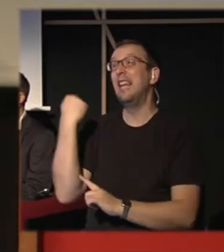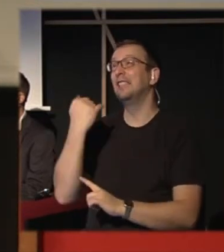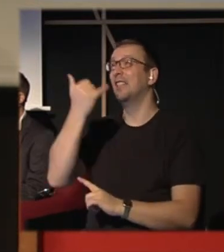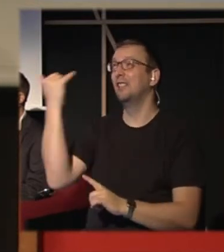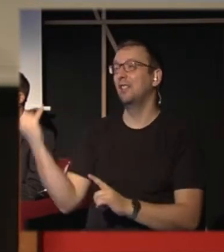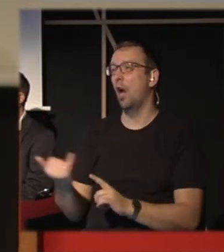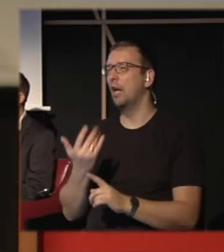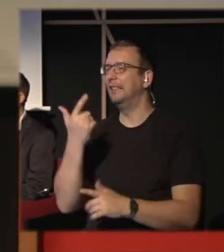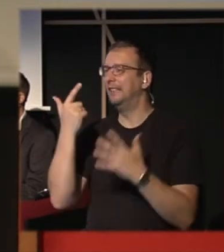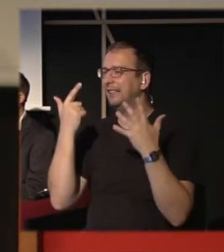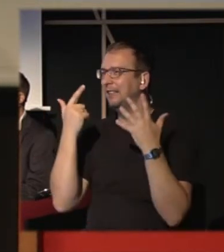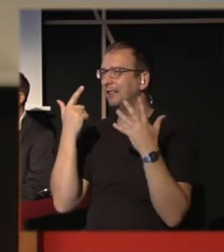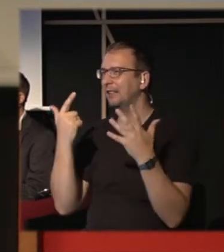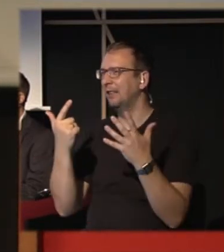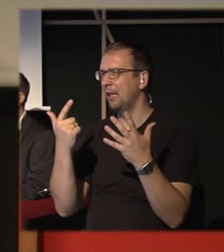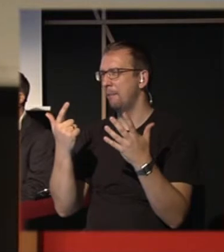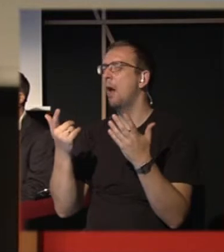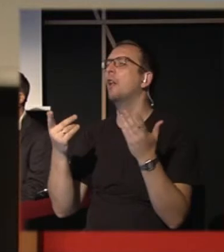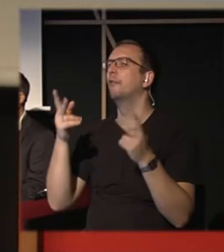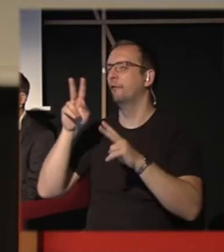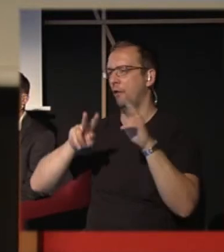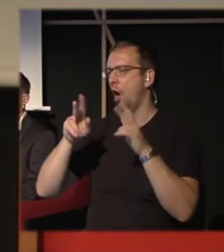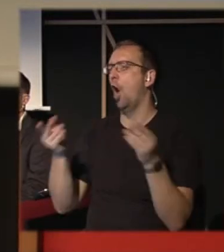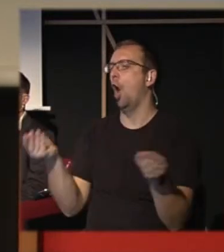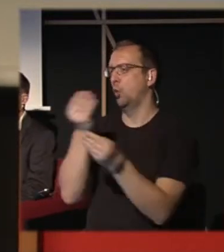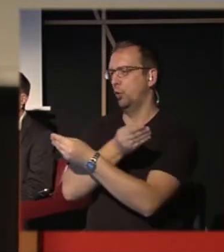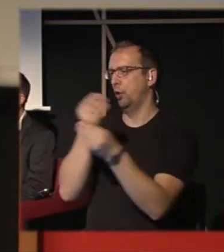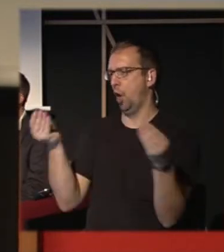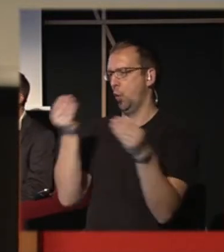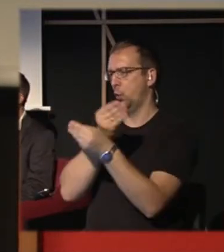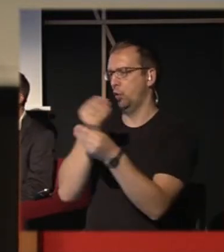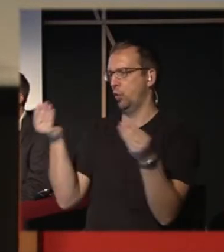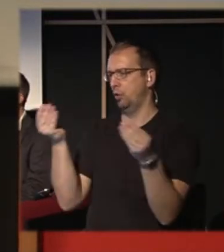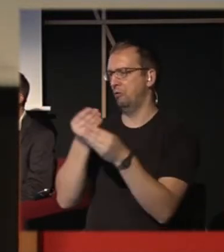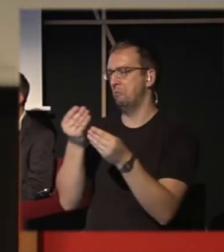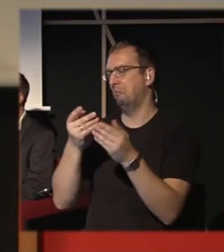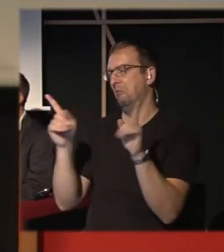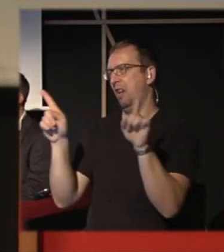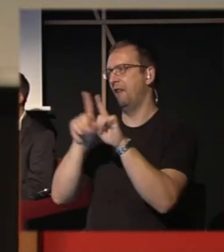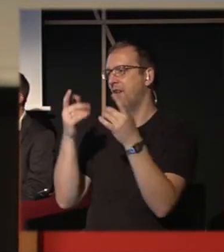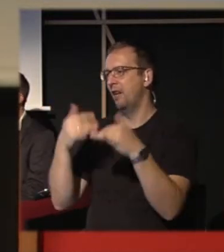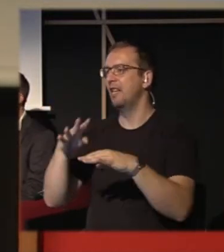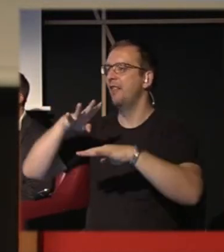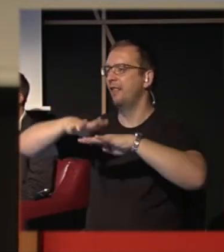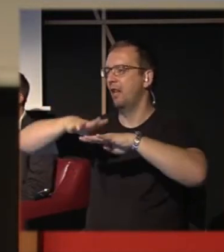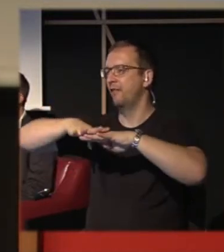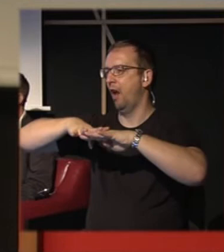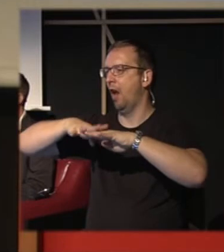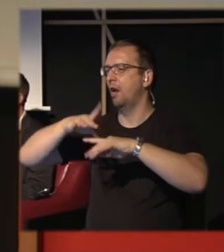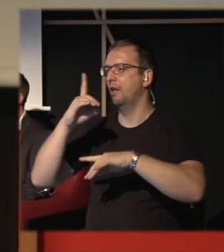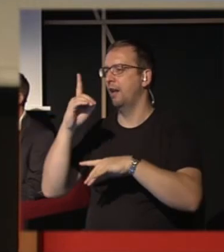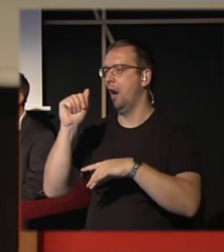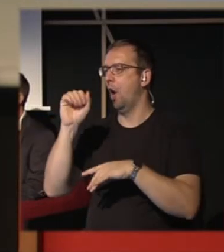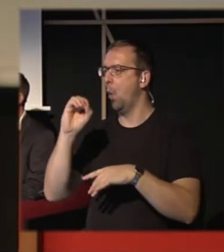planned over the next season. And the DAO network group is being recently established, with the first meeting to take place